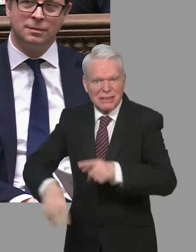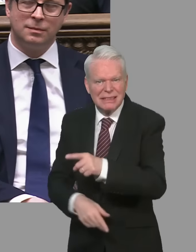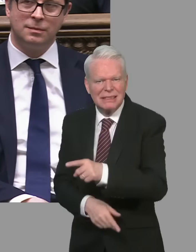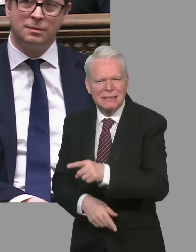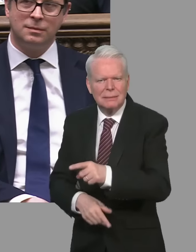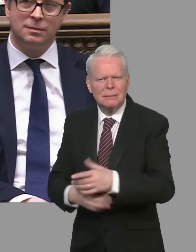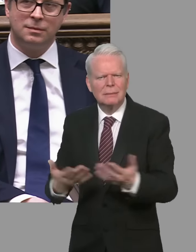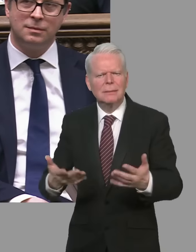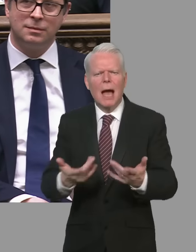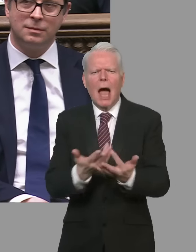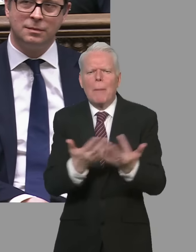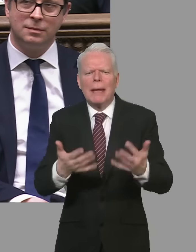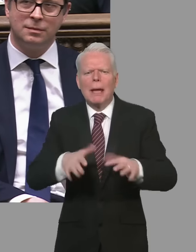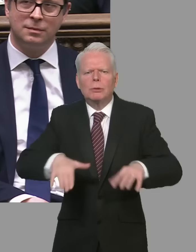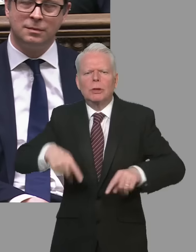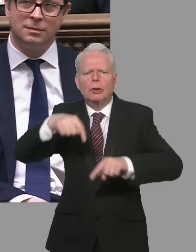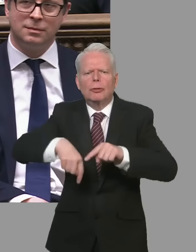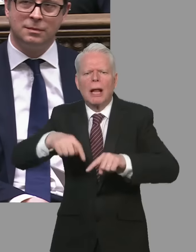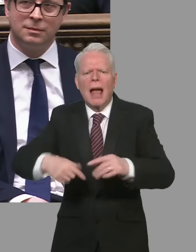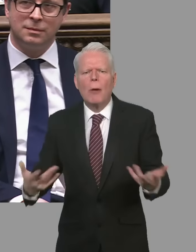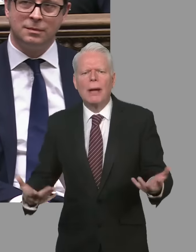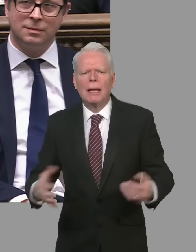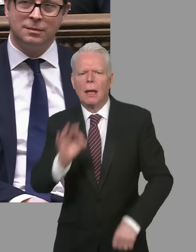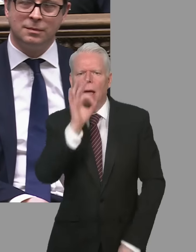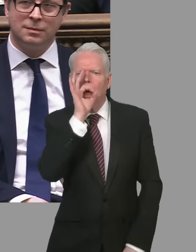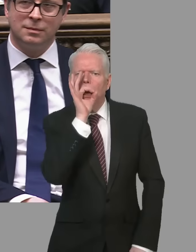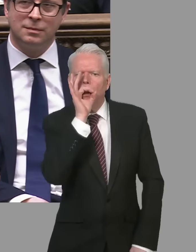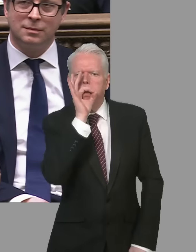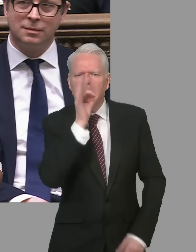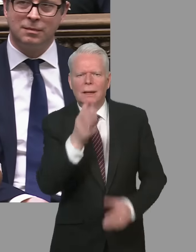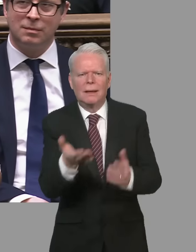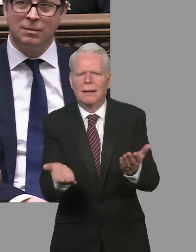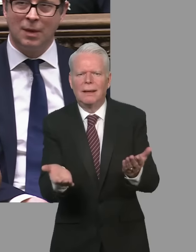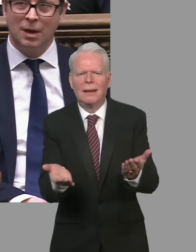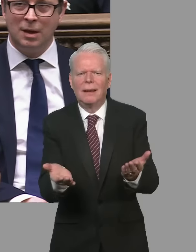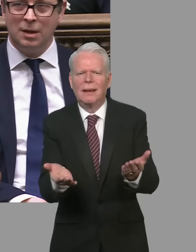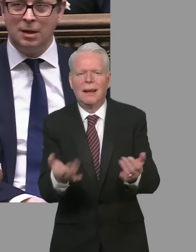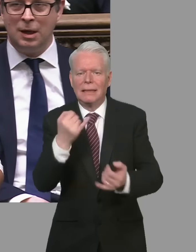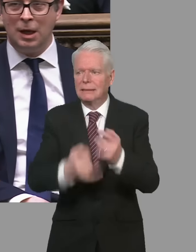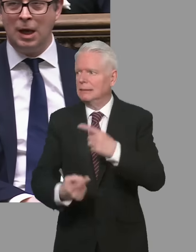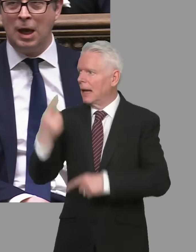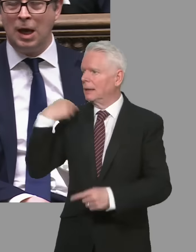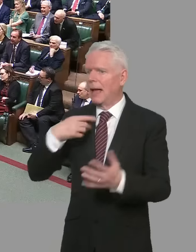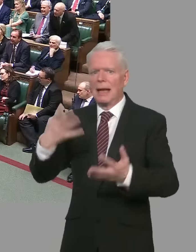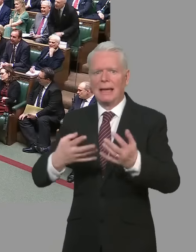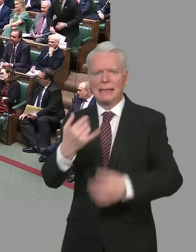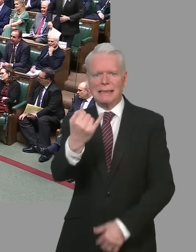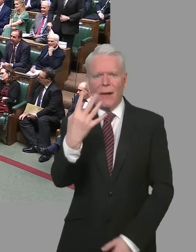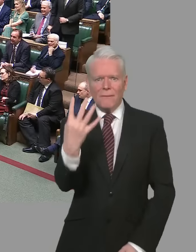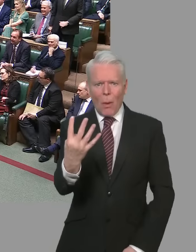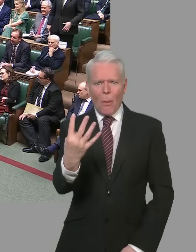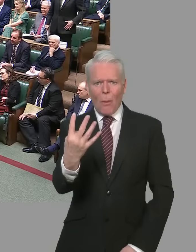energy security the right policy for Labour in Norway, but the wrong policy for Labour in Britain?